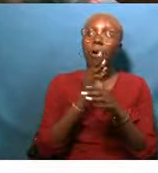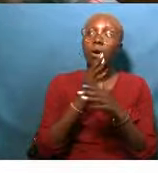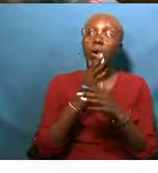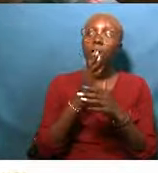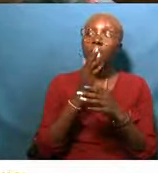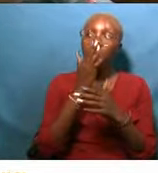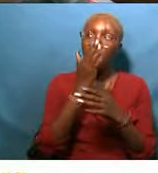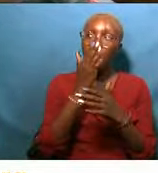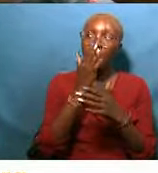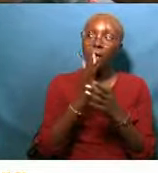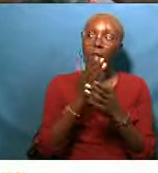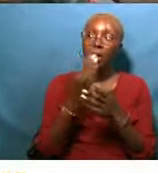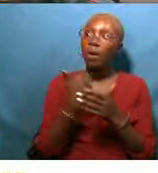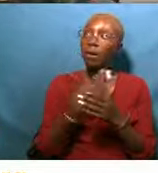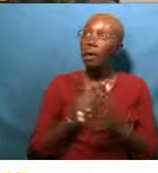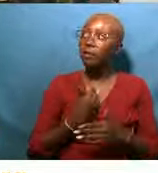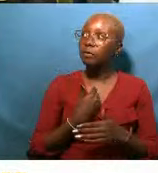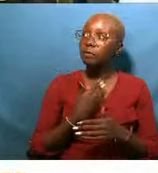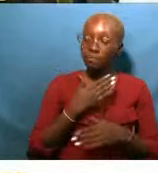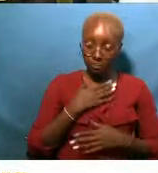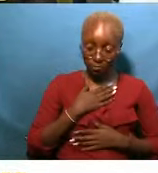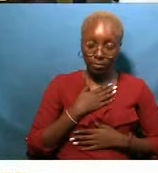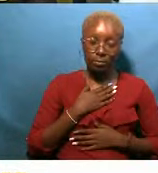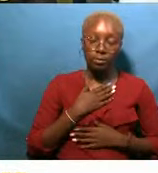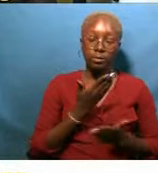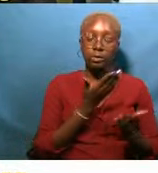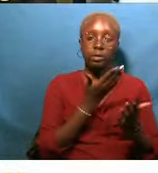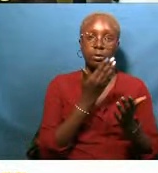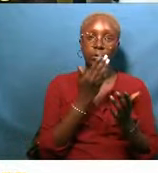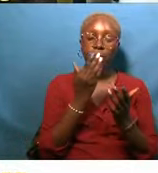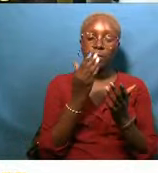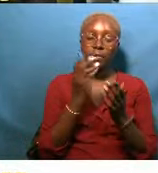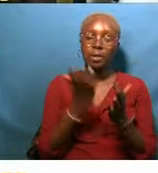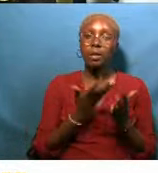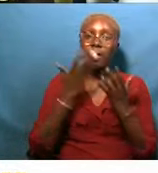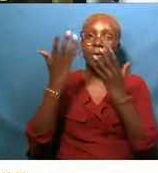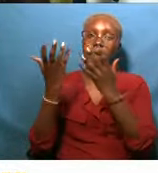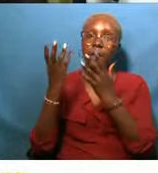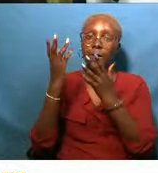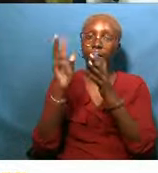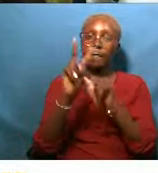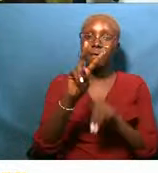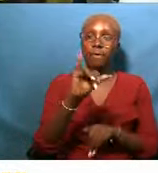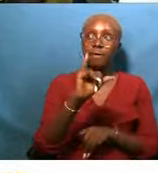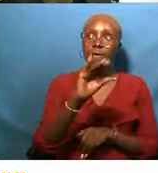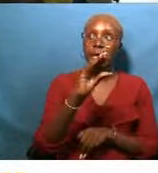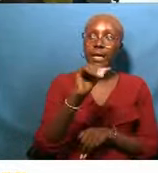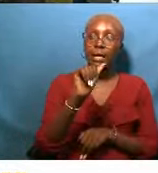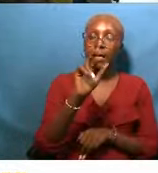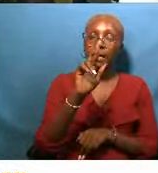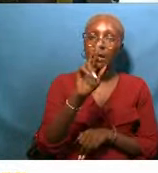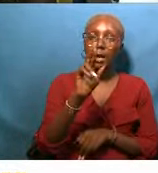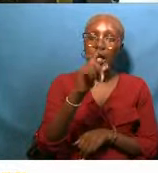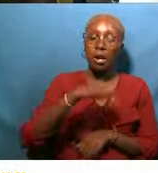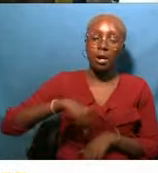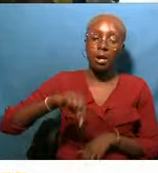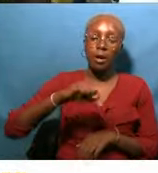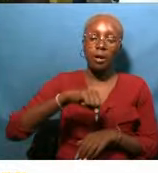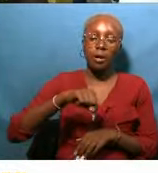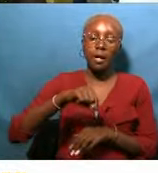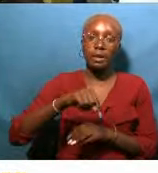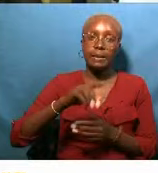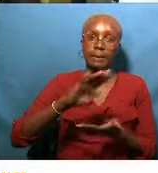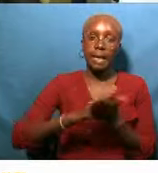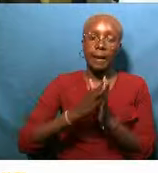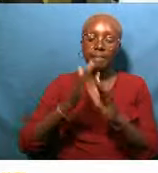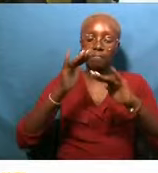escort our vicar, the Reverend Canon Peter Adolua, to his induction